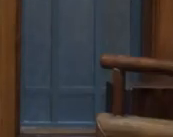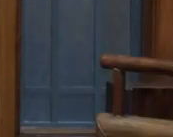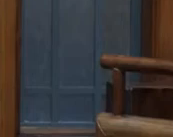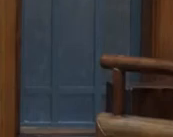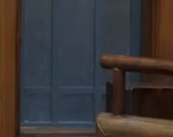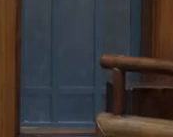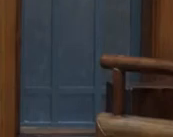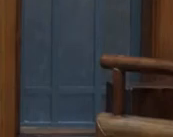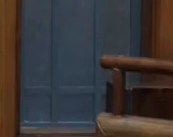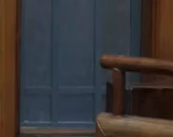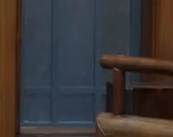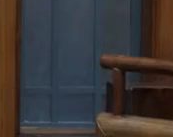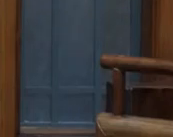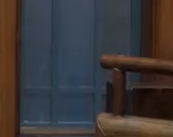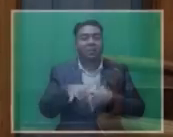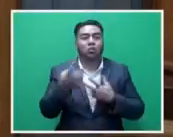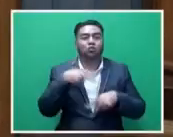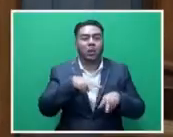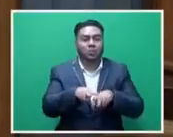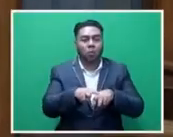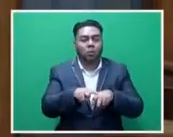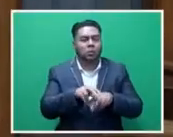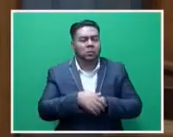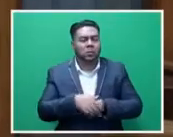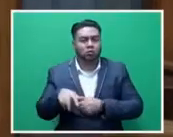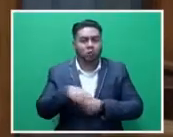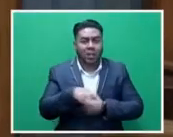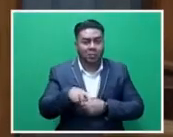transport. Mr. Speaker, it should be noted that the